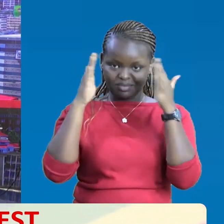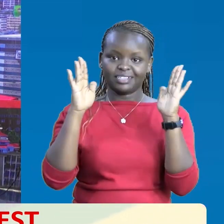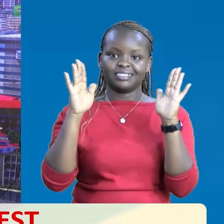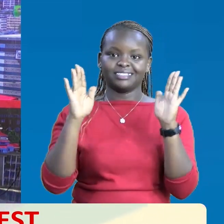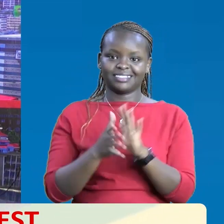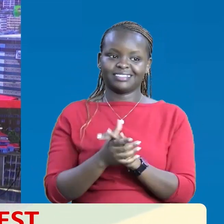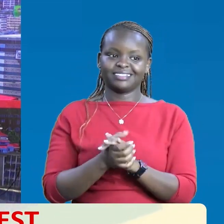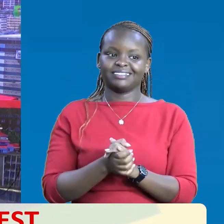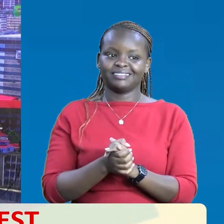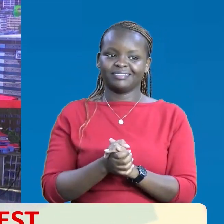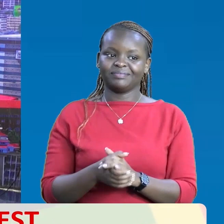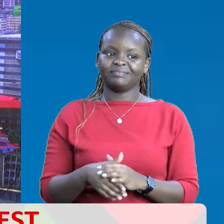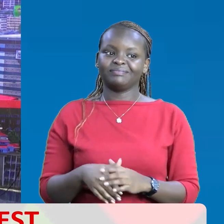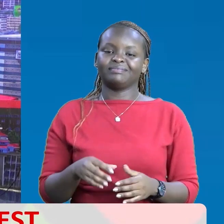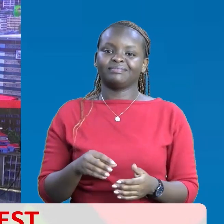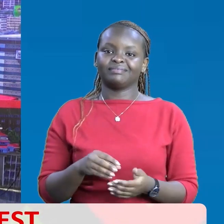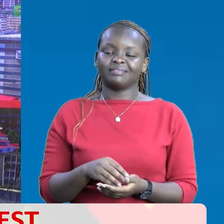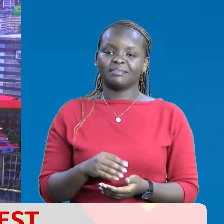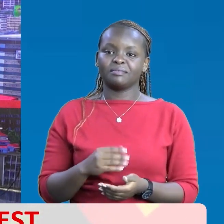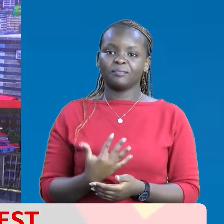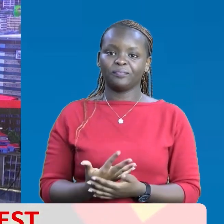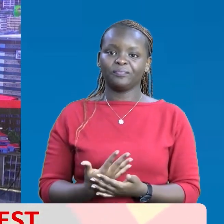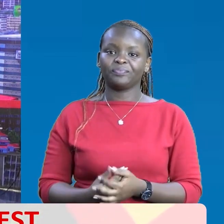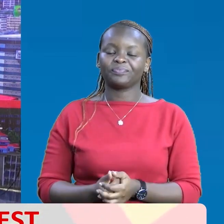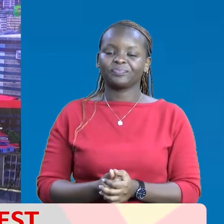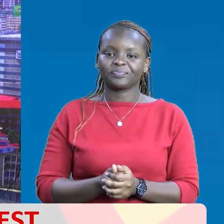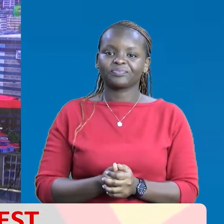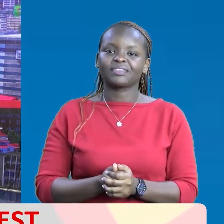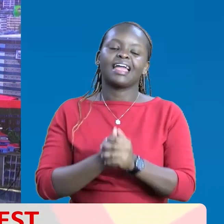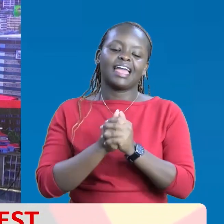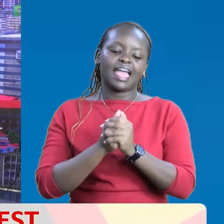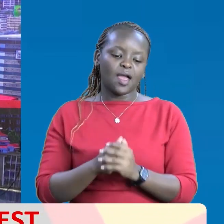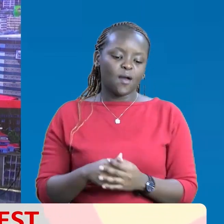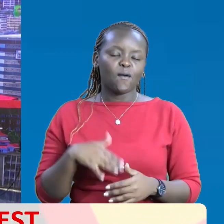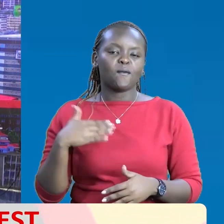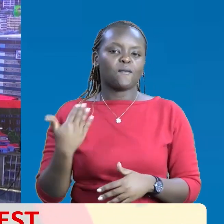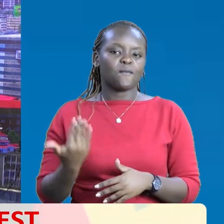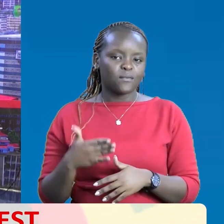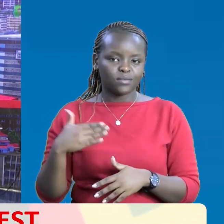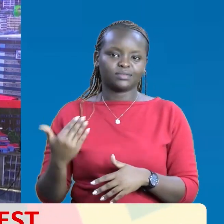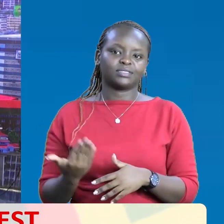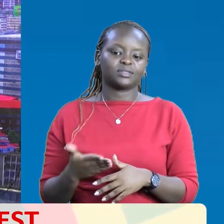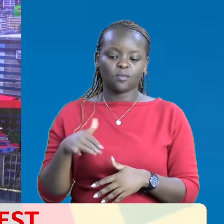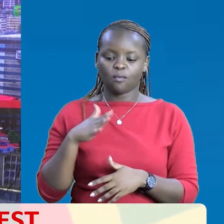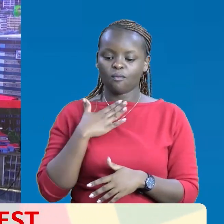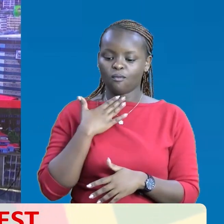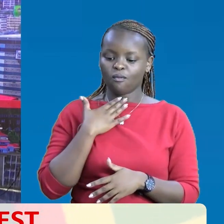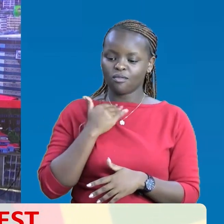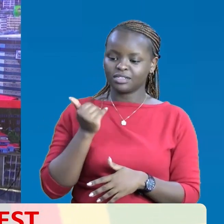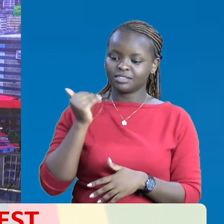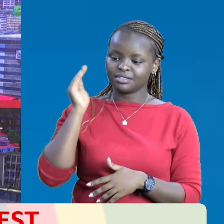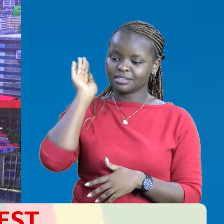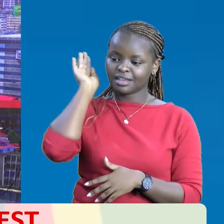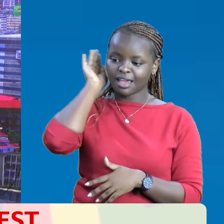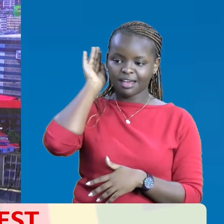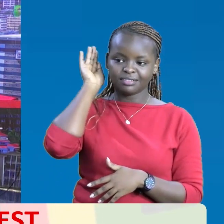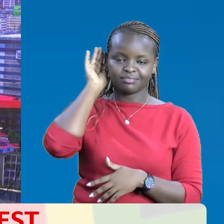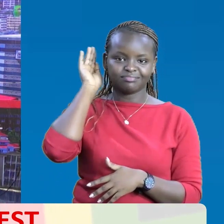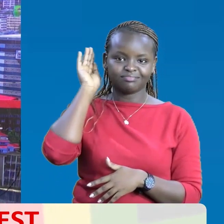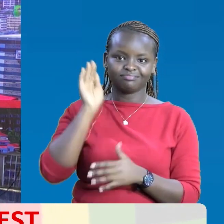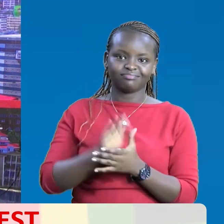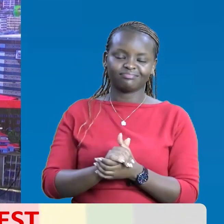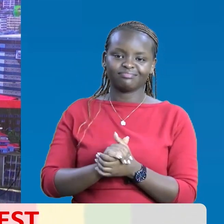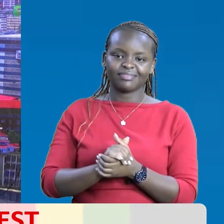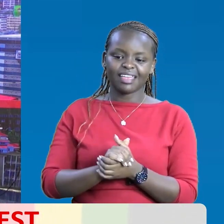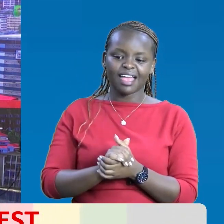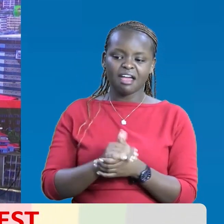seeking validation. True. Unajua you're constantly seeking validation out of everything. Unajua kuzile sema why your friends wanakulenga